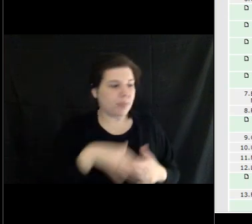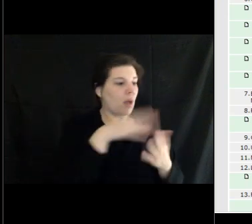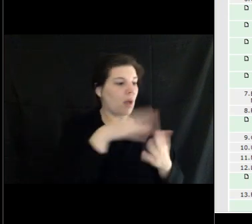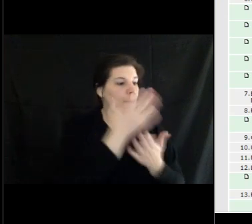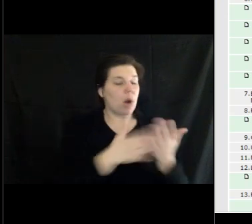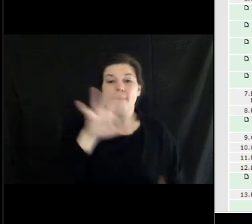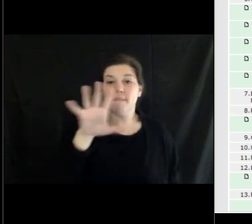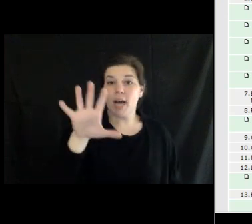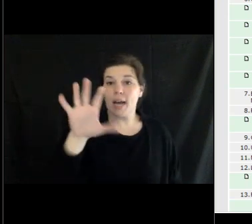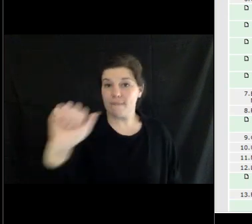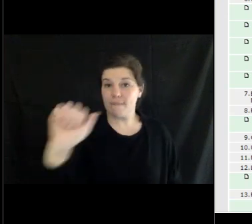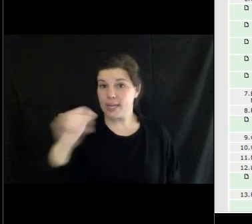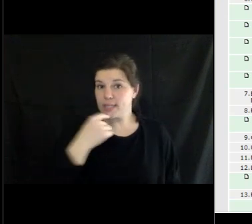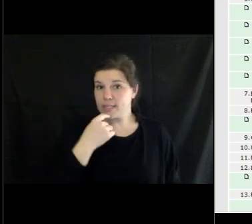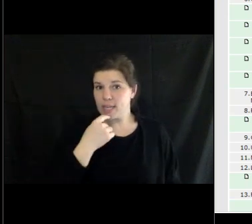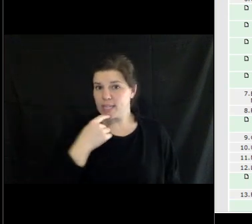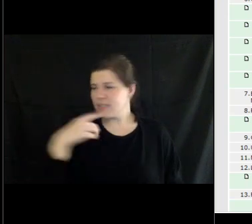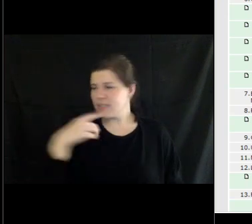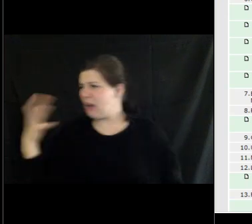says,